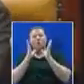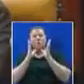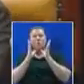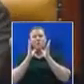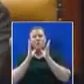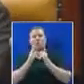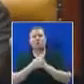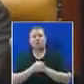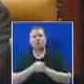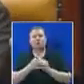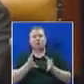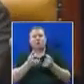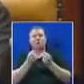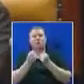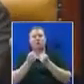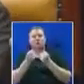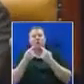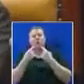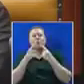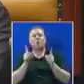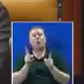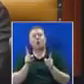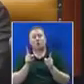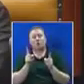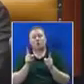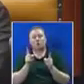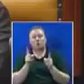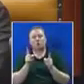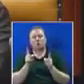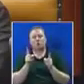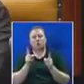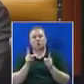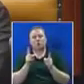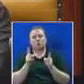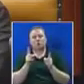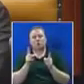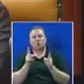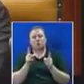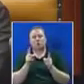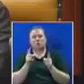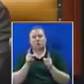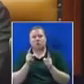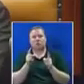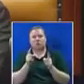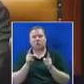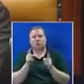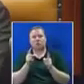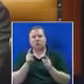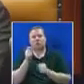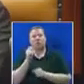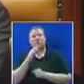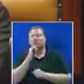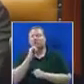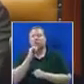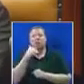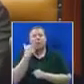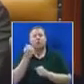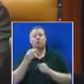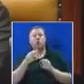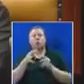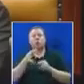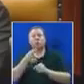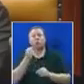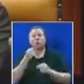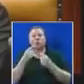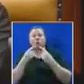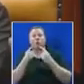him? Please withdraw the remark. And if you don't want to withdraw the remark,